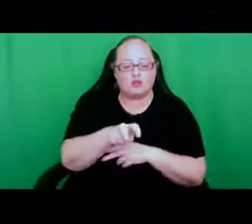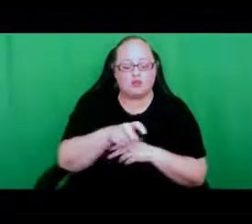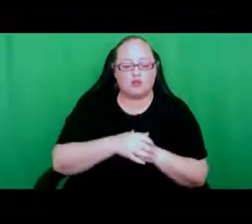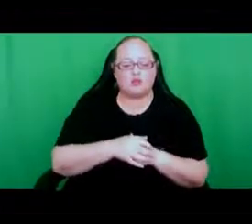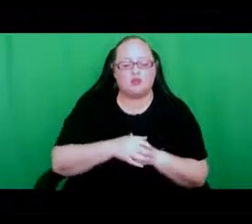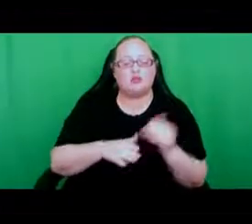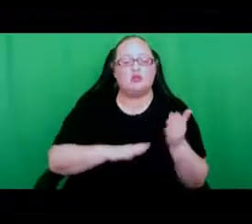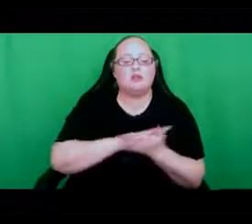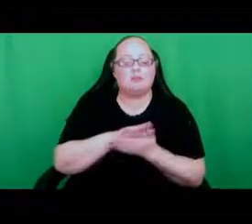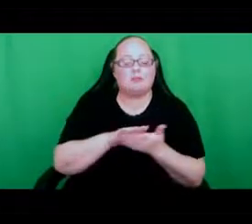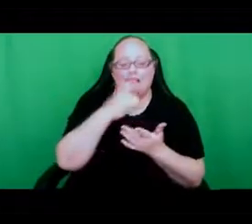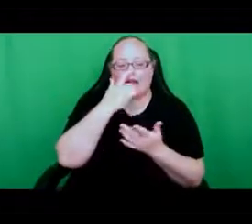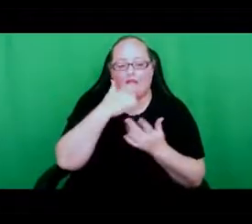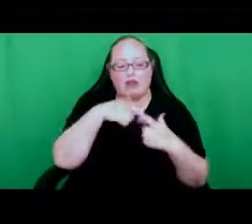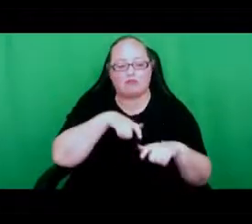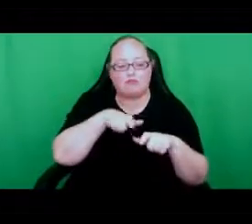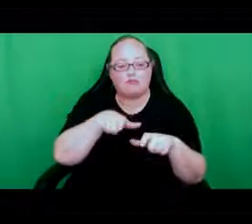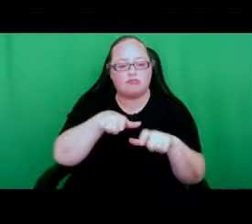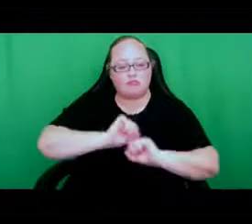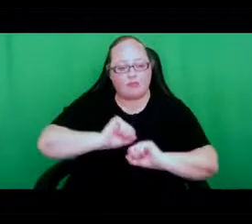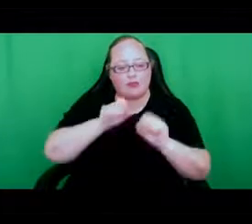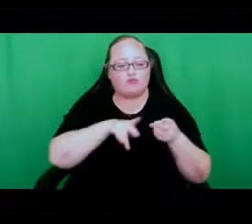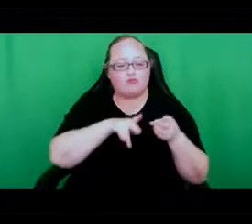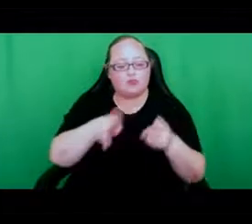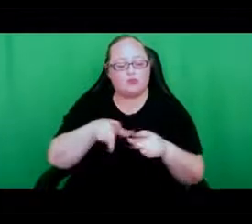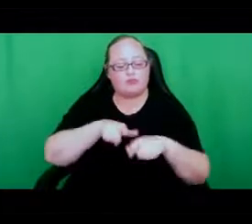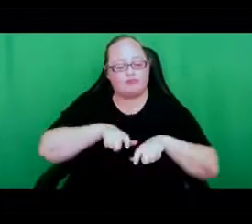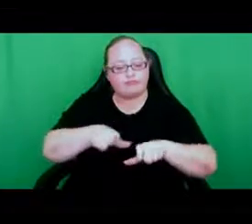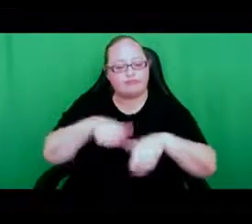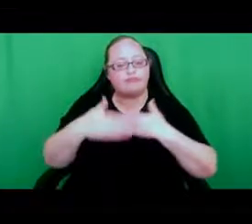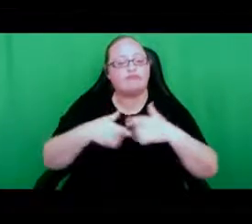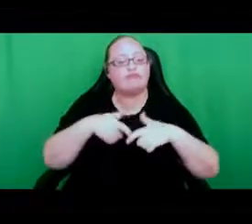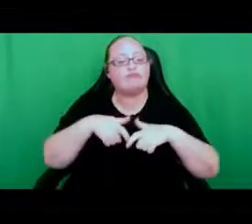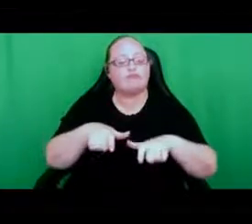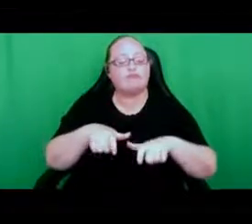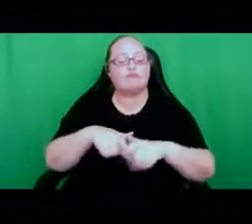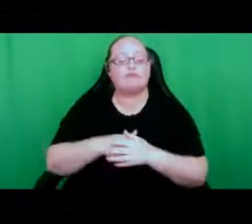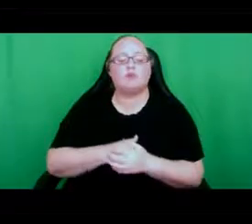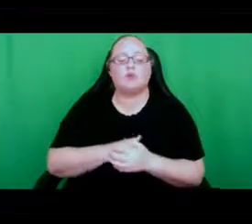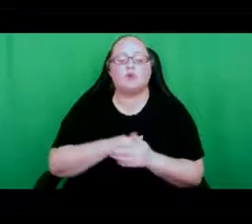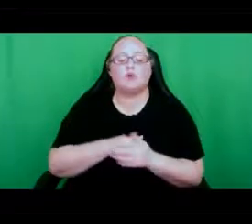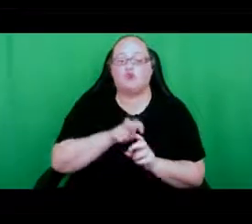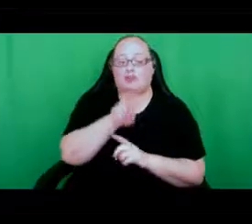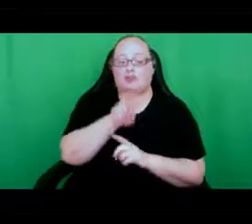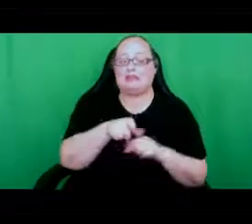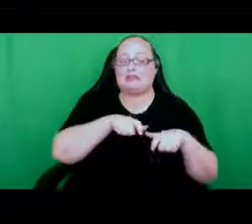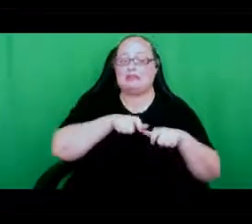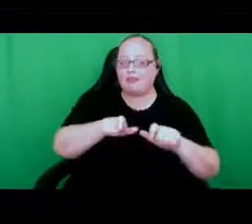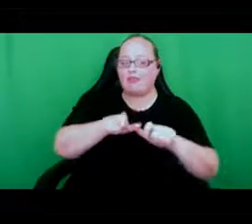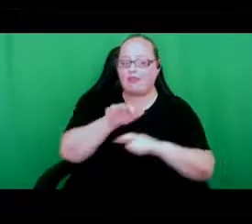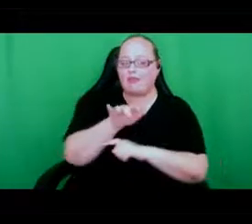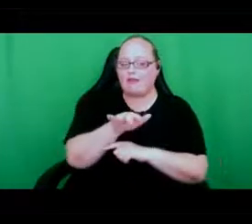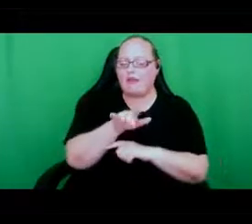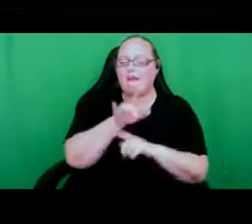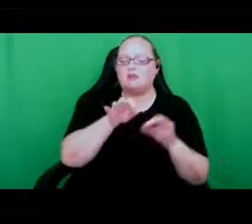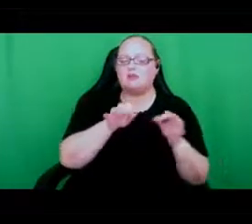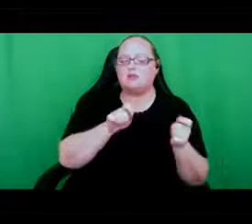continue to go on their route. So that the crossing facility is still there, it's just been